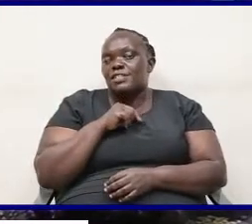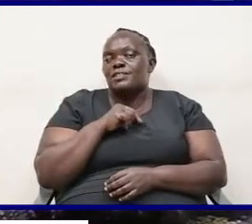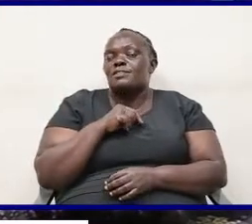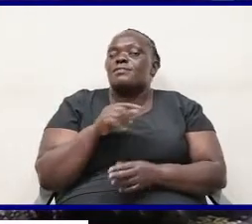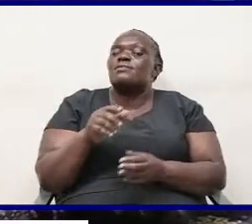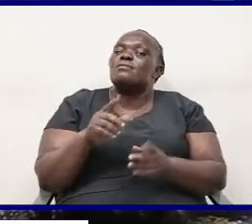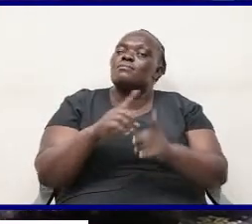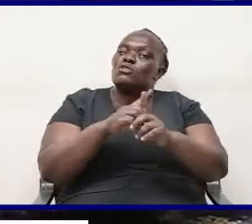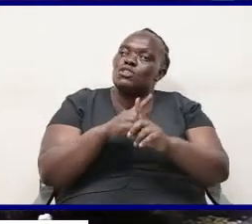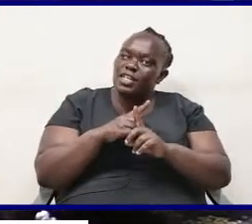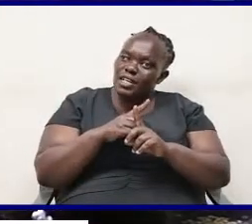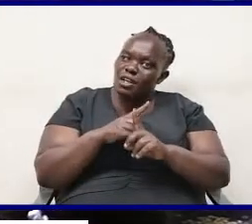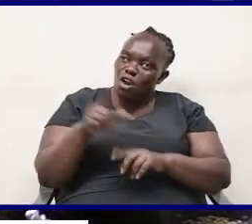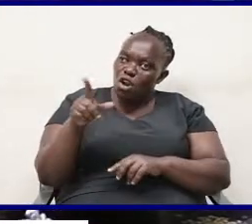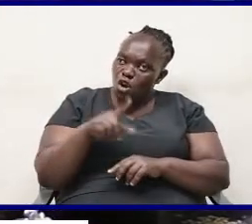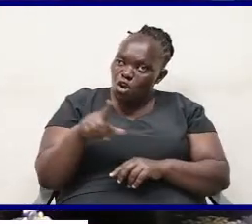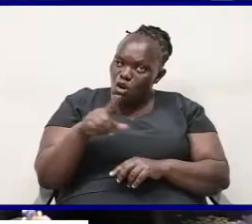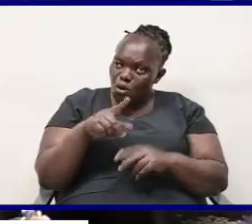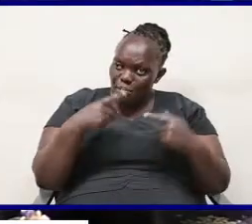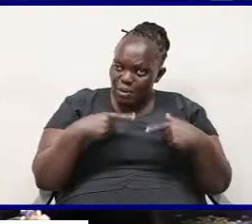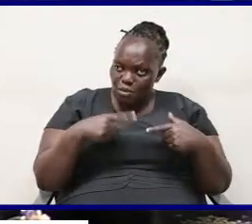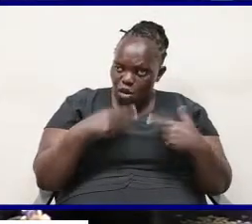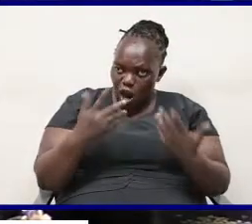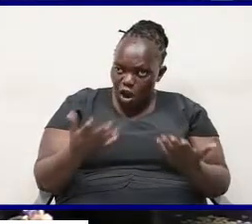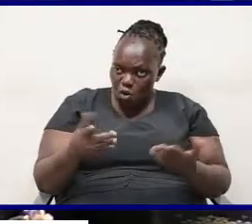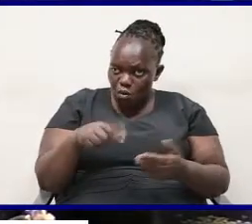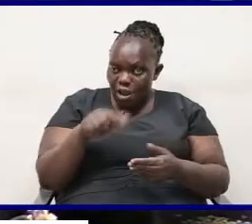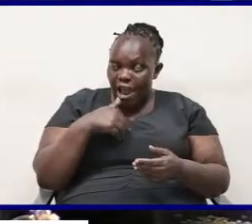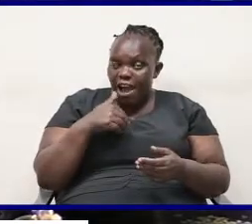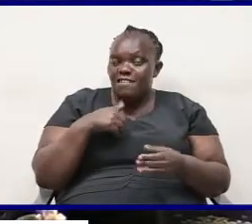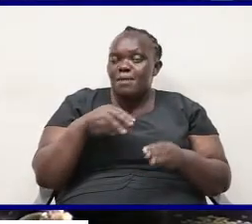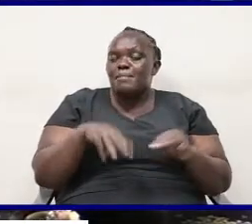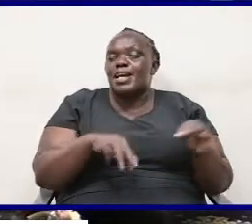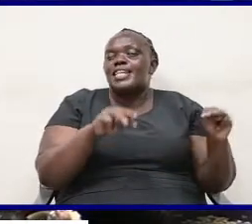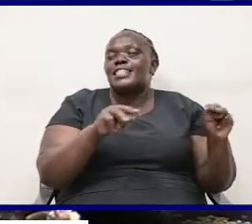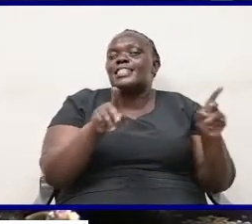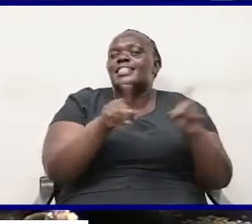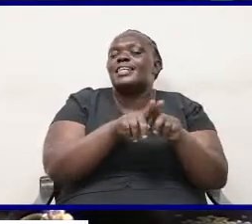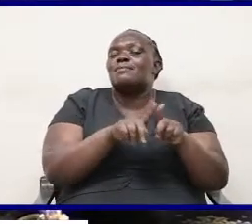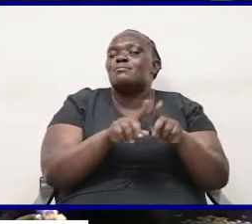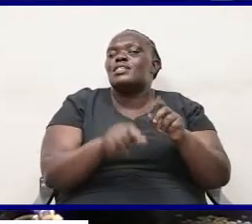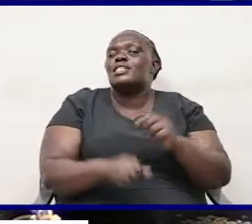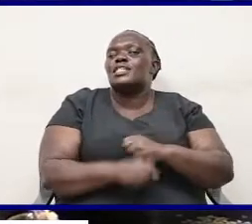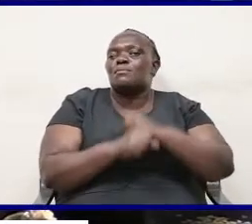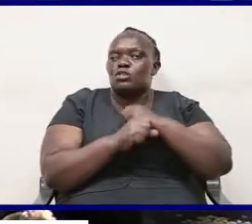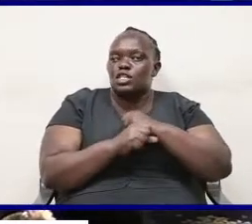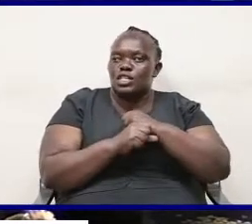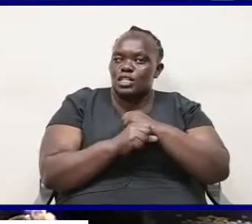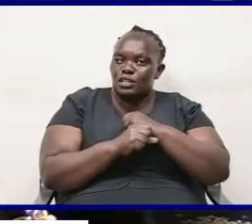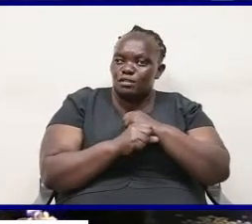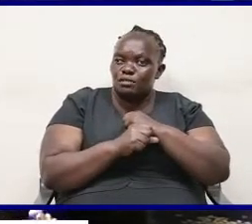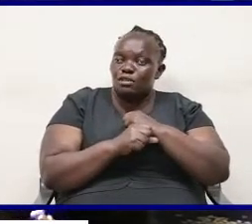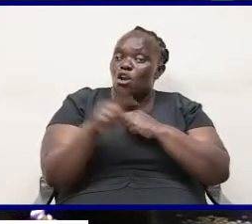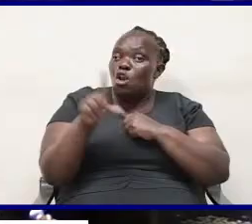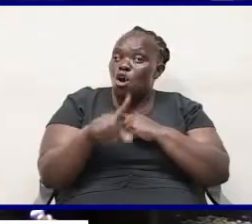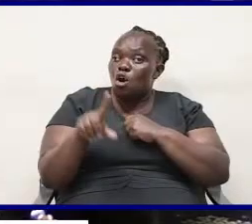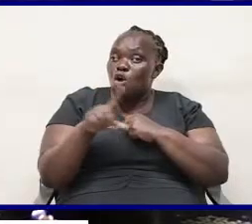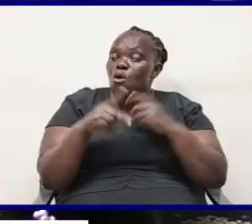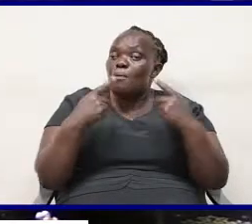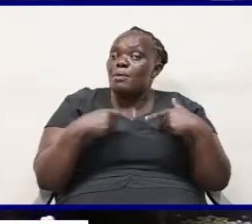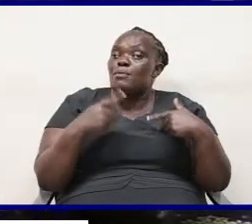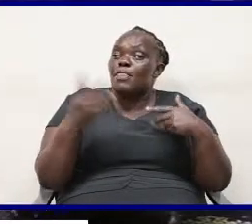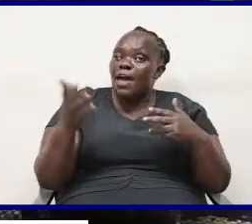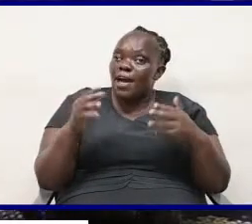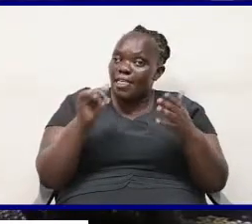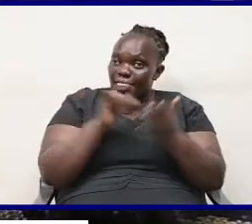How do we protect local producers? We have a mechanism of actually supporting local producers